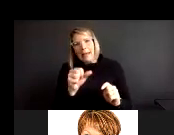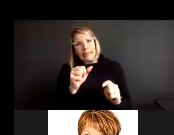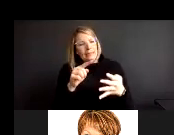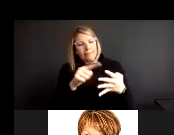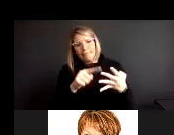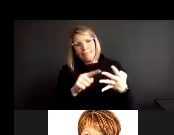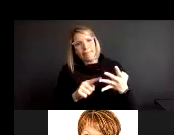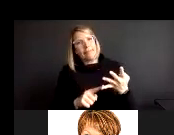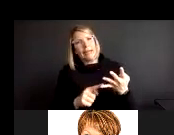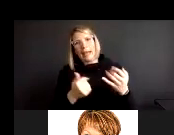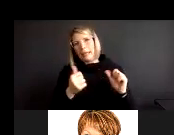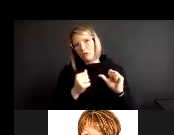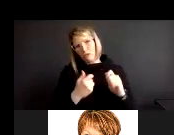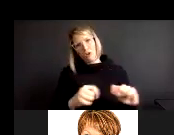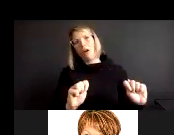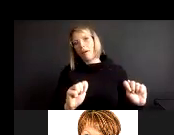back to you.